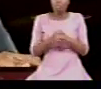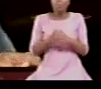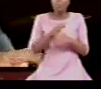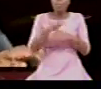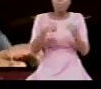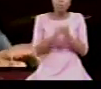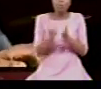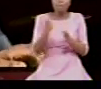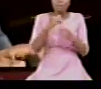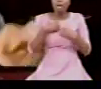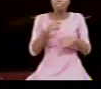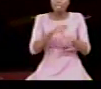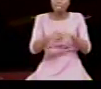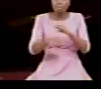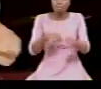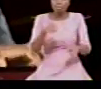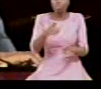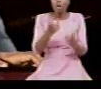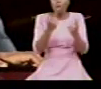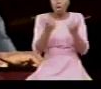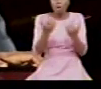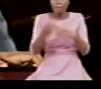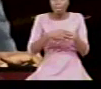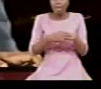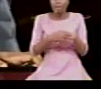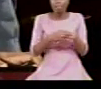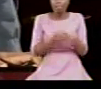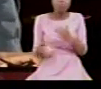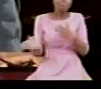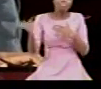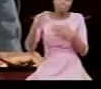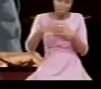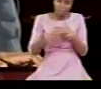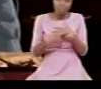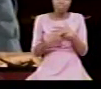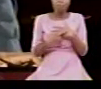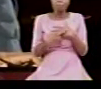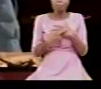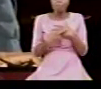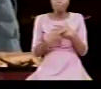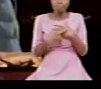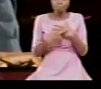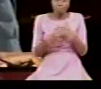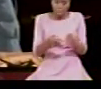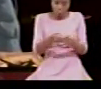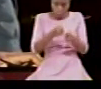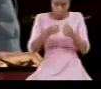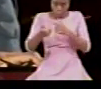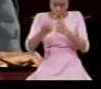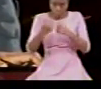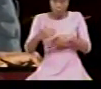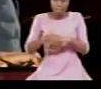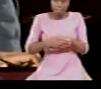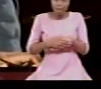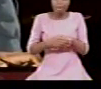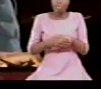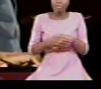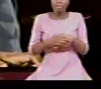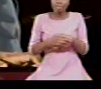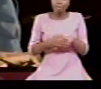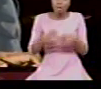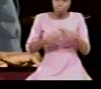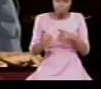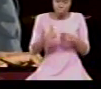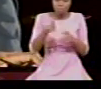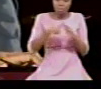you. Come back. Return. Retrace your locus. Come back, your steps, back to